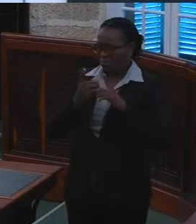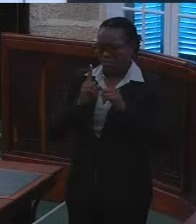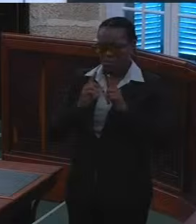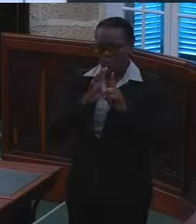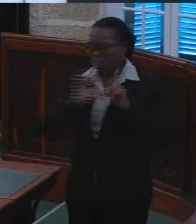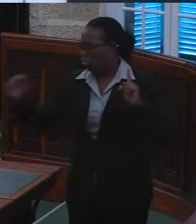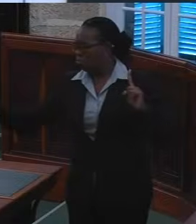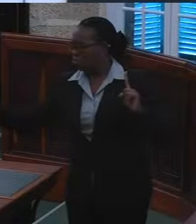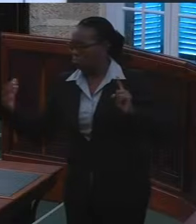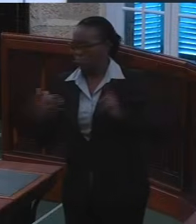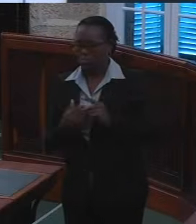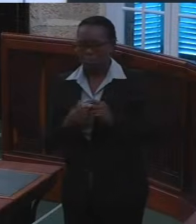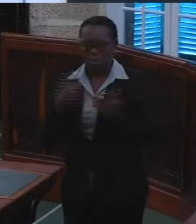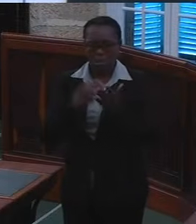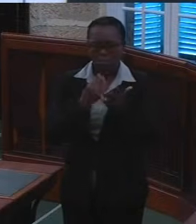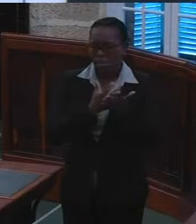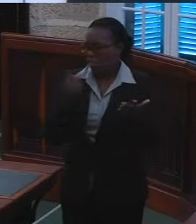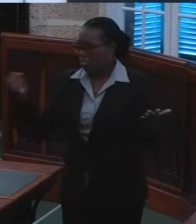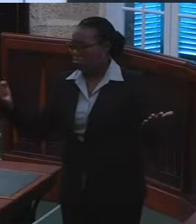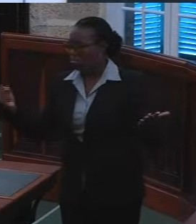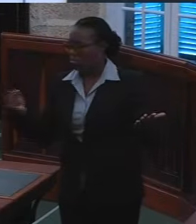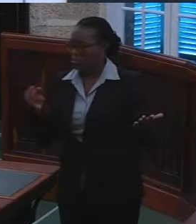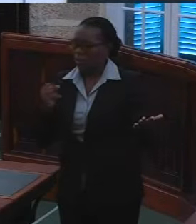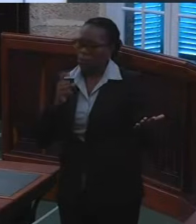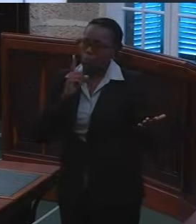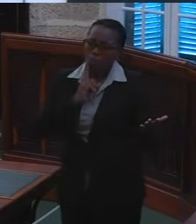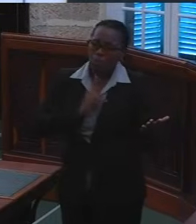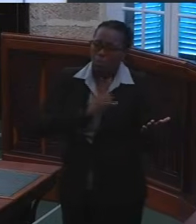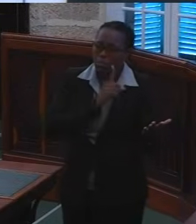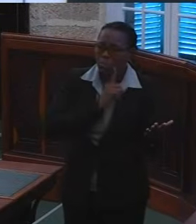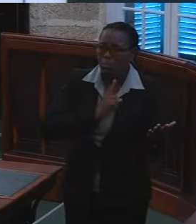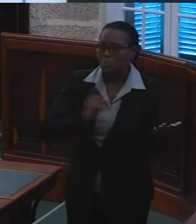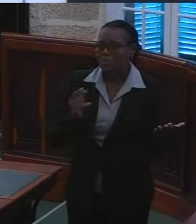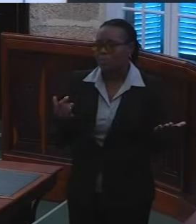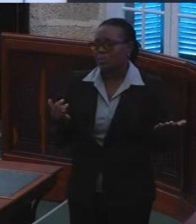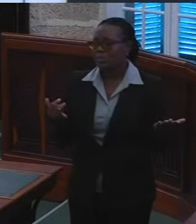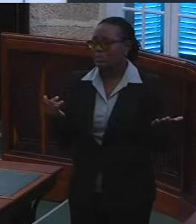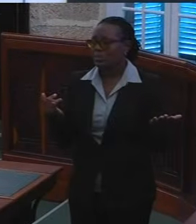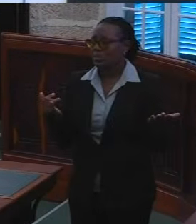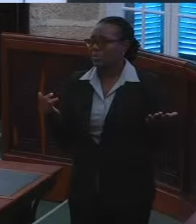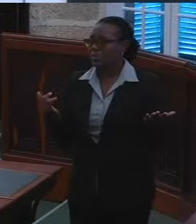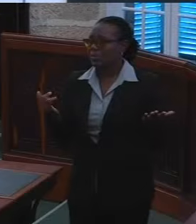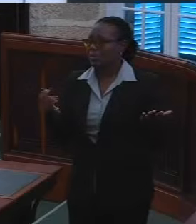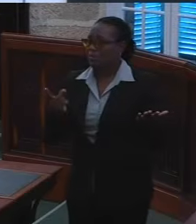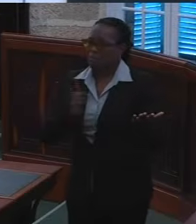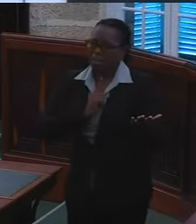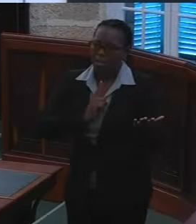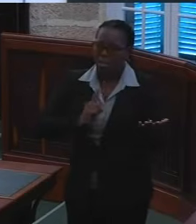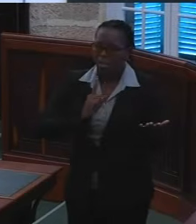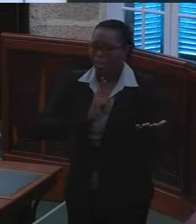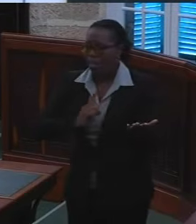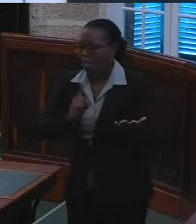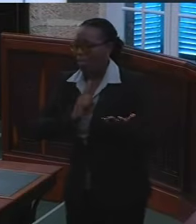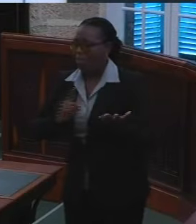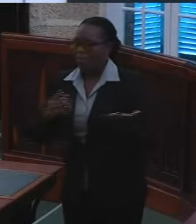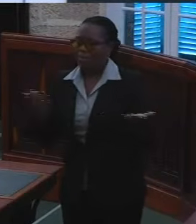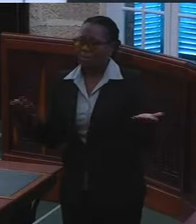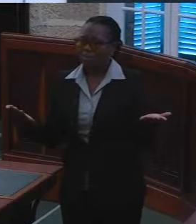abuse, loneliness, Mr. Speaker, sir? In fact, one of the things of which I am most proud, actually,